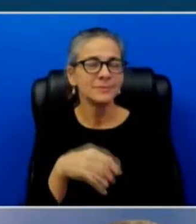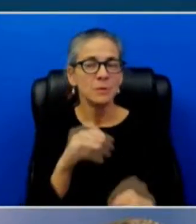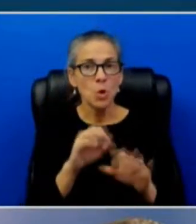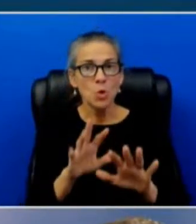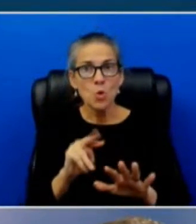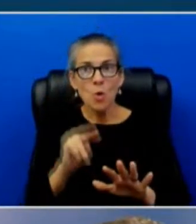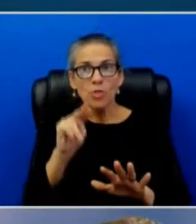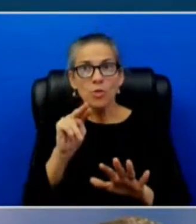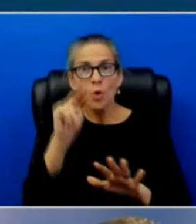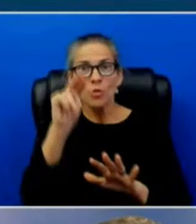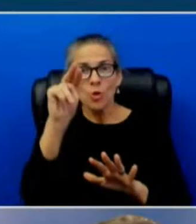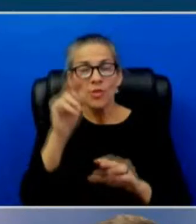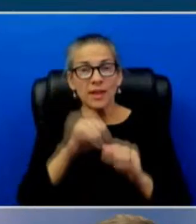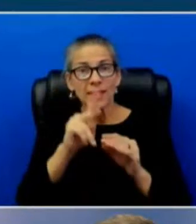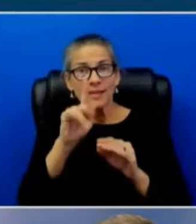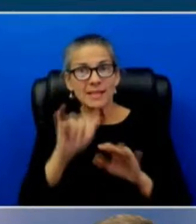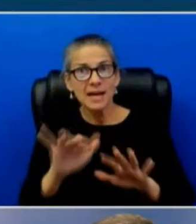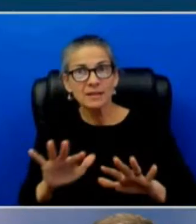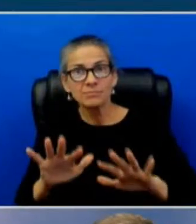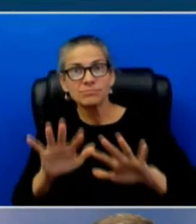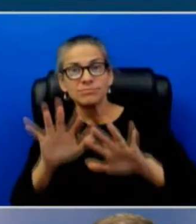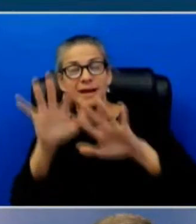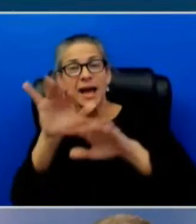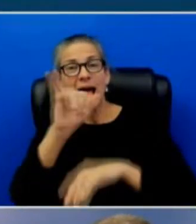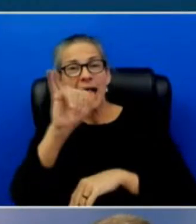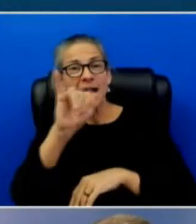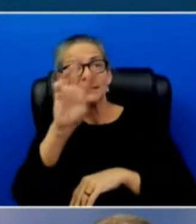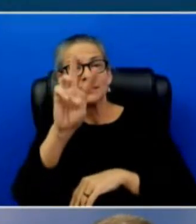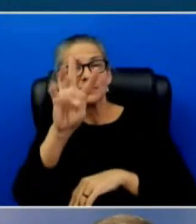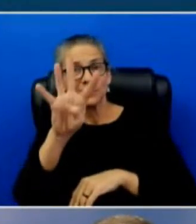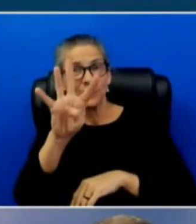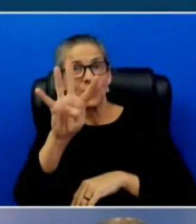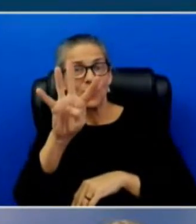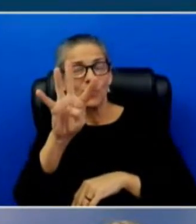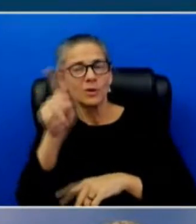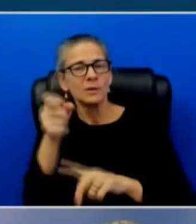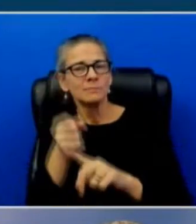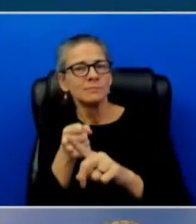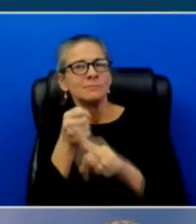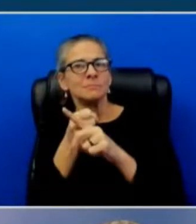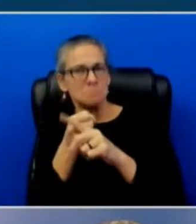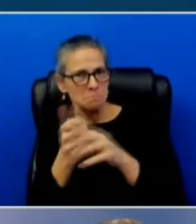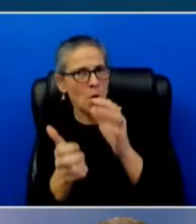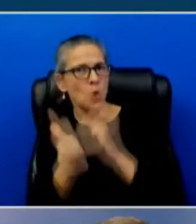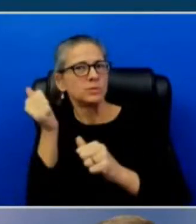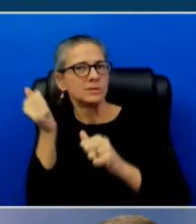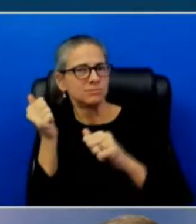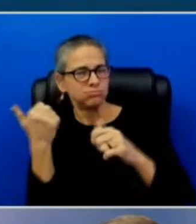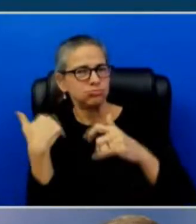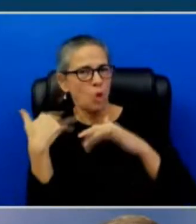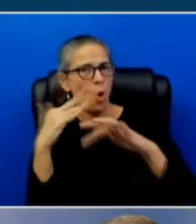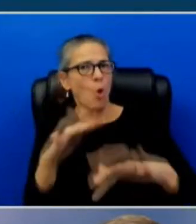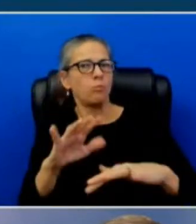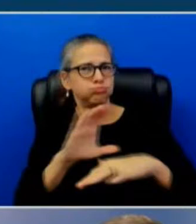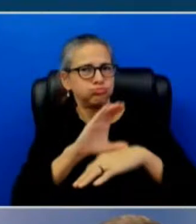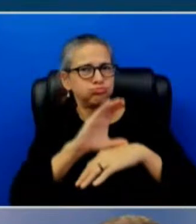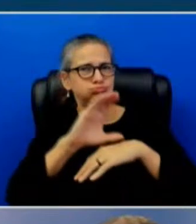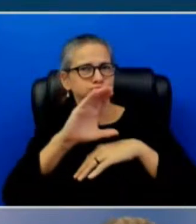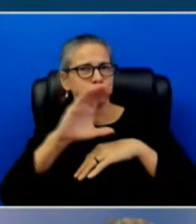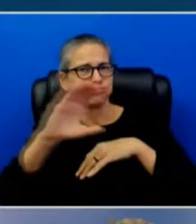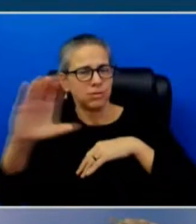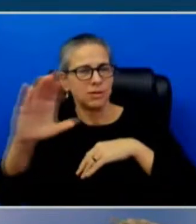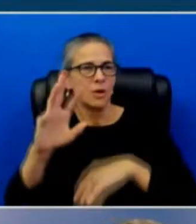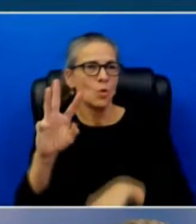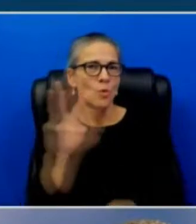in Kentucky. I-64 corridor, you're going to see, got hit the hardest, with the exception of parts of western Kentucky around